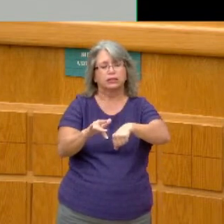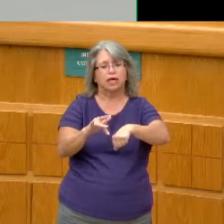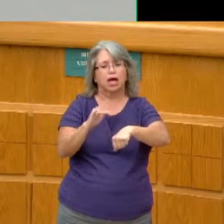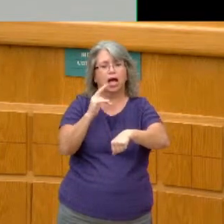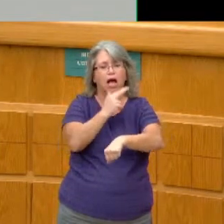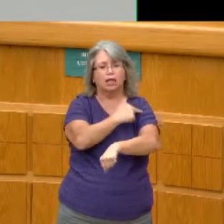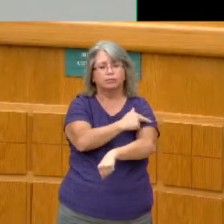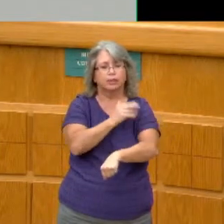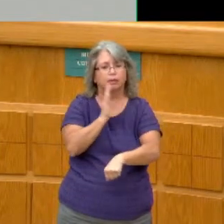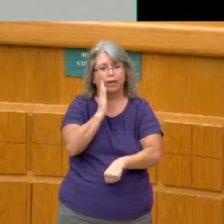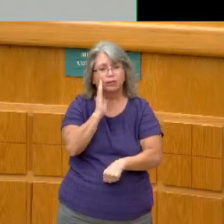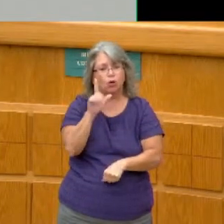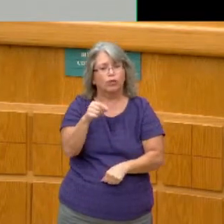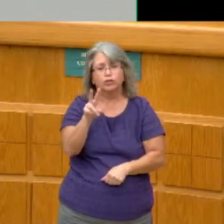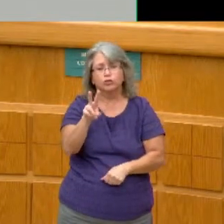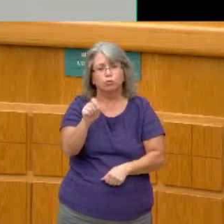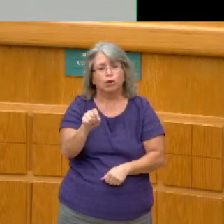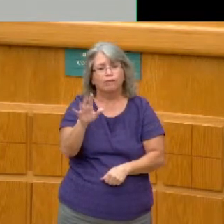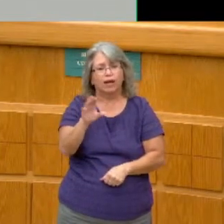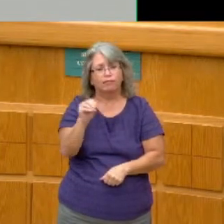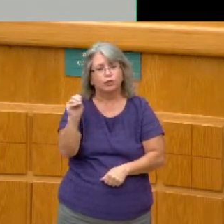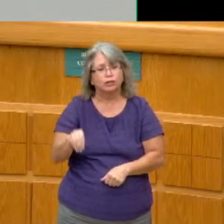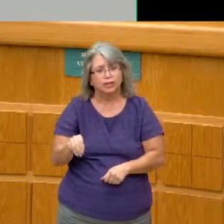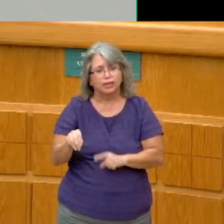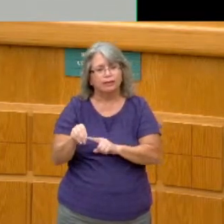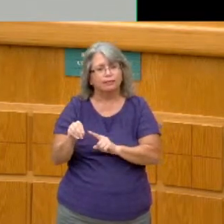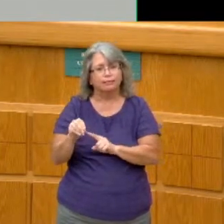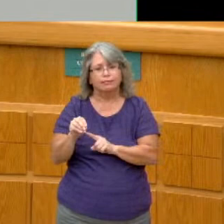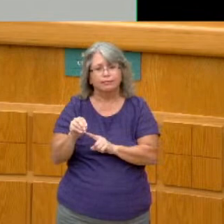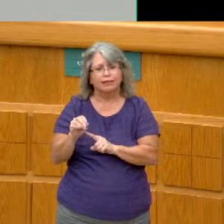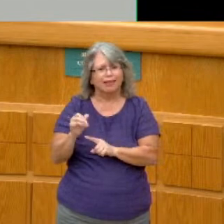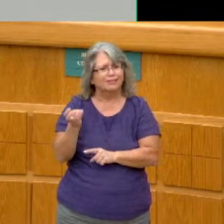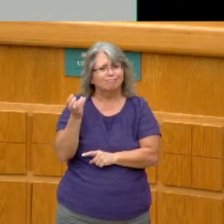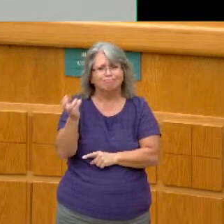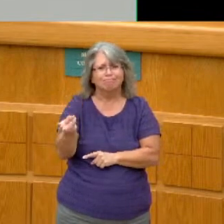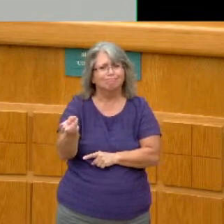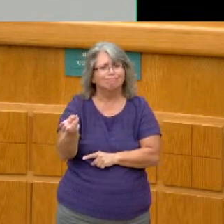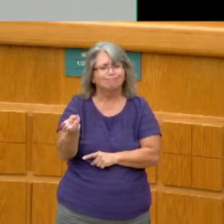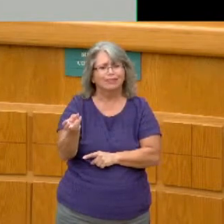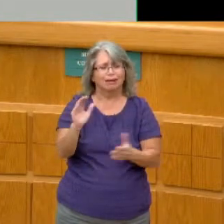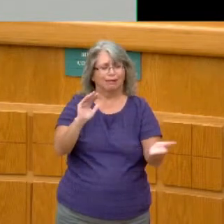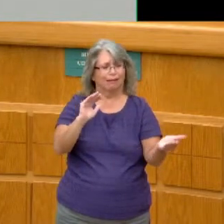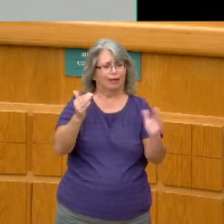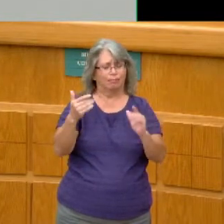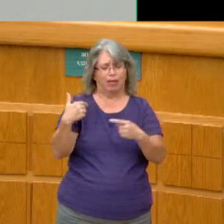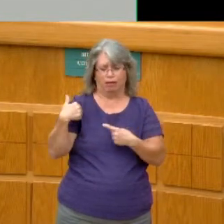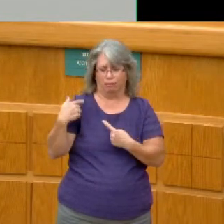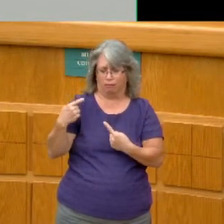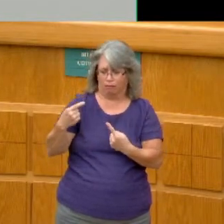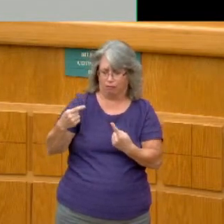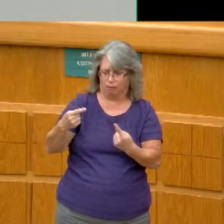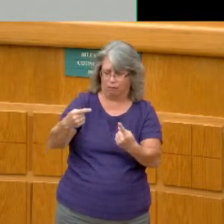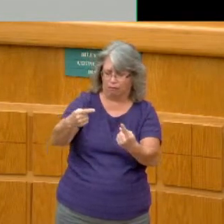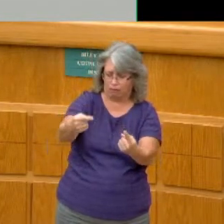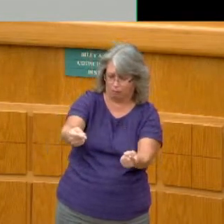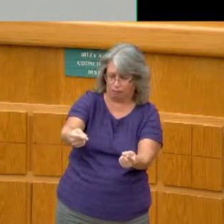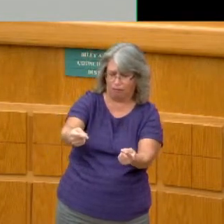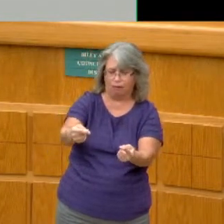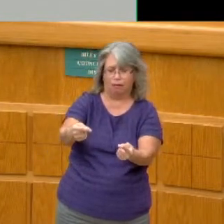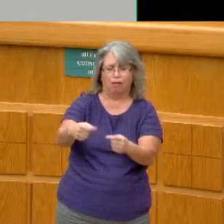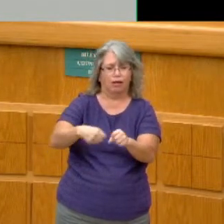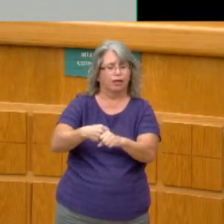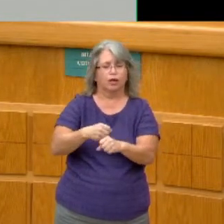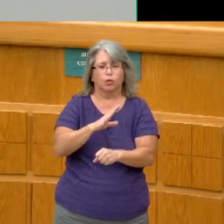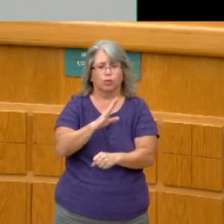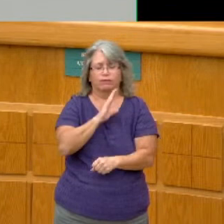staffed beds are empty in our hospitals. That's very low. All you have to do is compare back through time, through the whole pandemic. We haven't seen anything